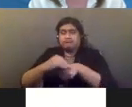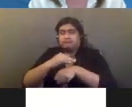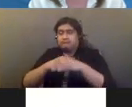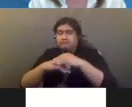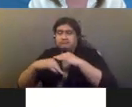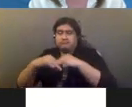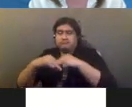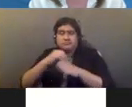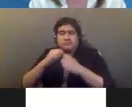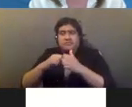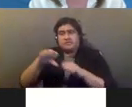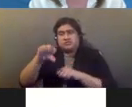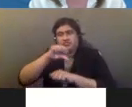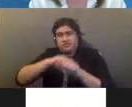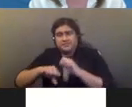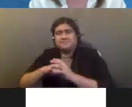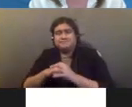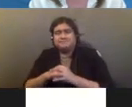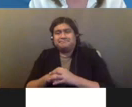Thank you.